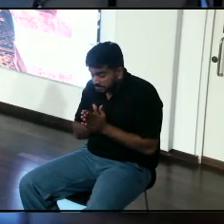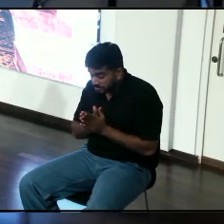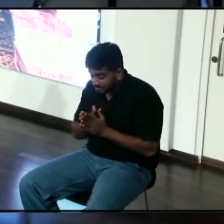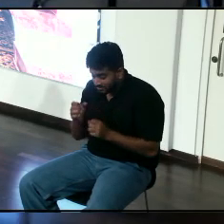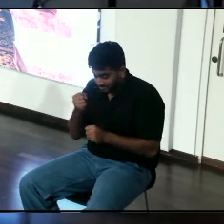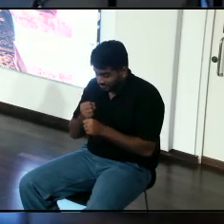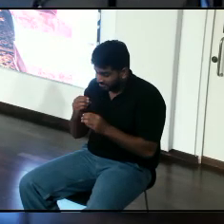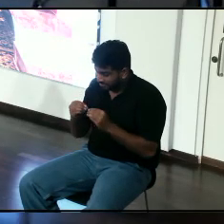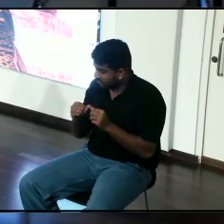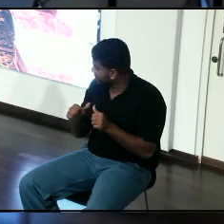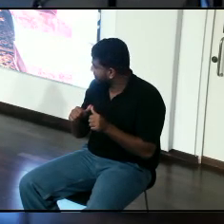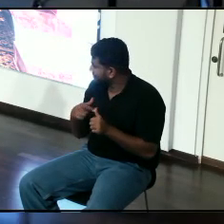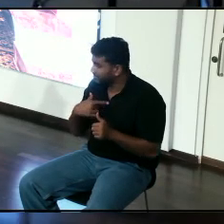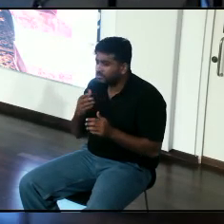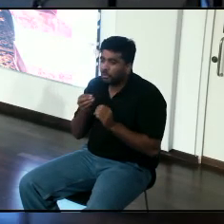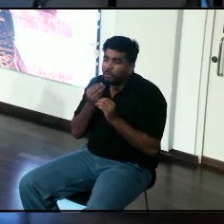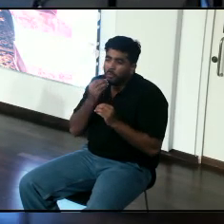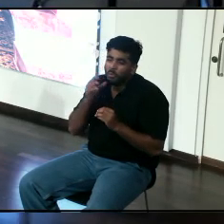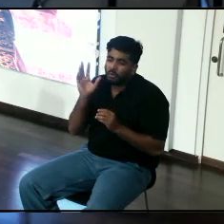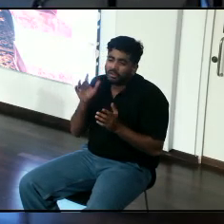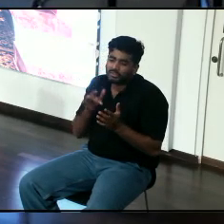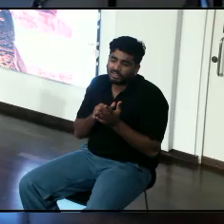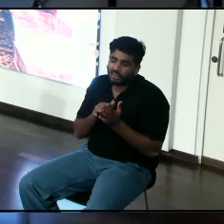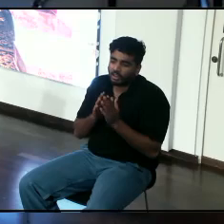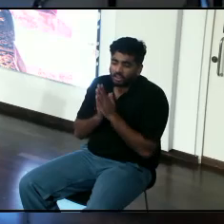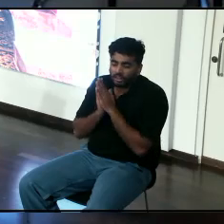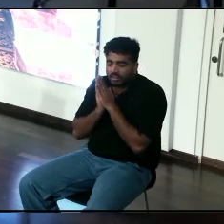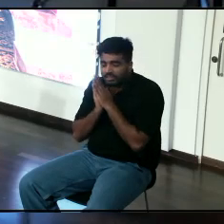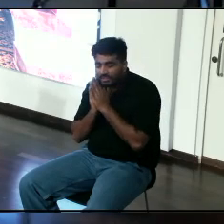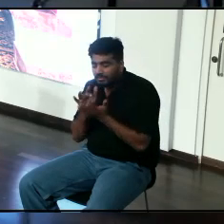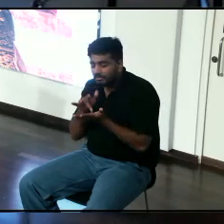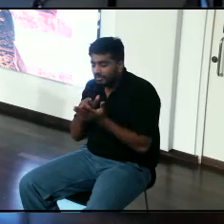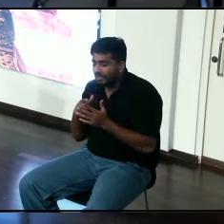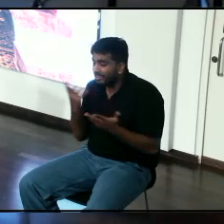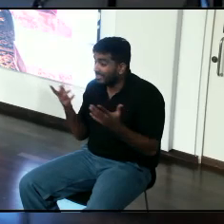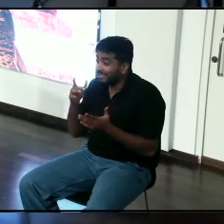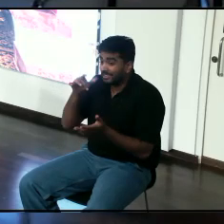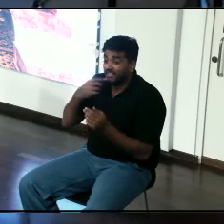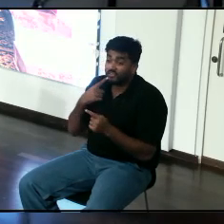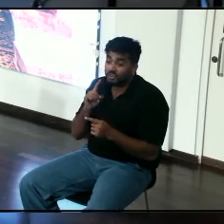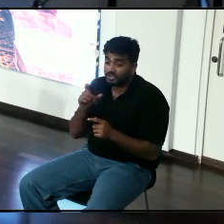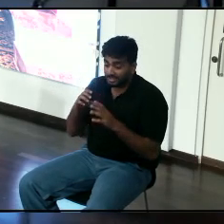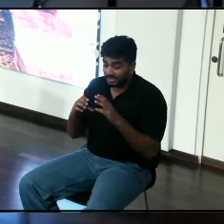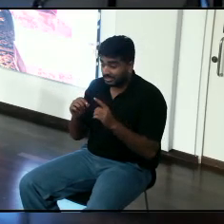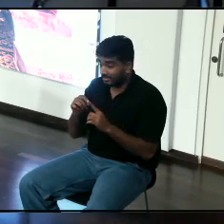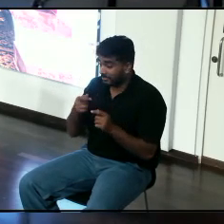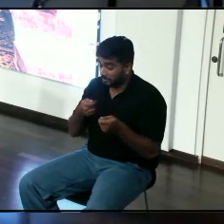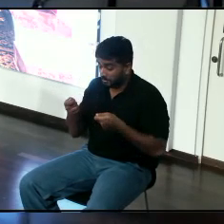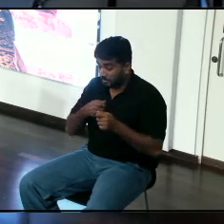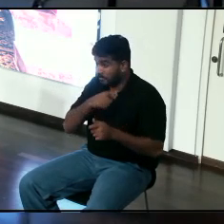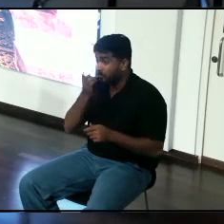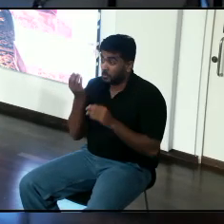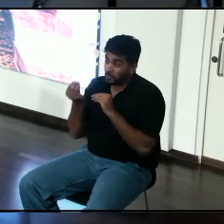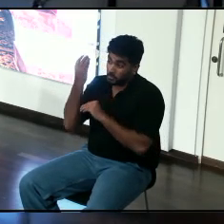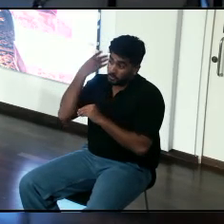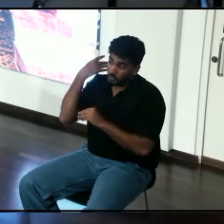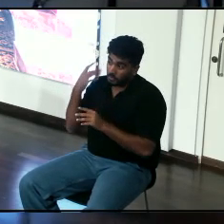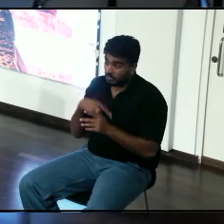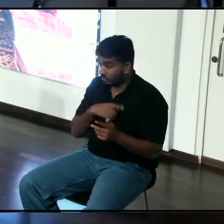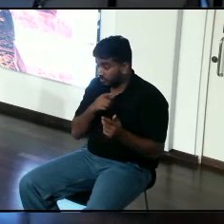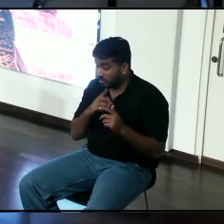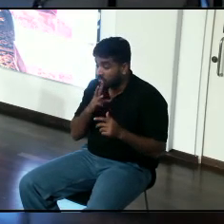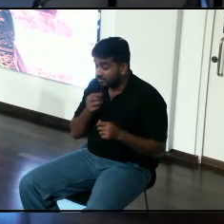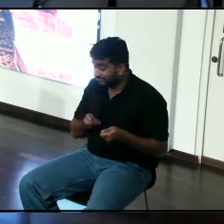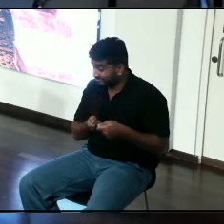was this sleepy little place, was the capital of the Portuguese Empire in the east, one of the largest maritime empires the world has ever